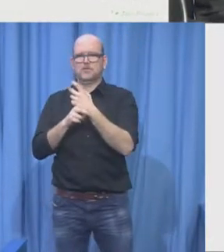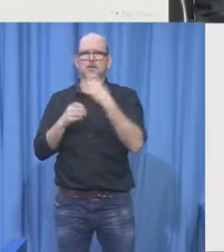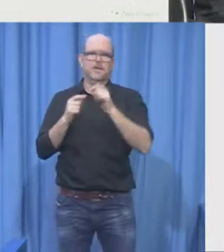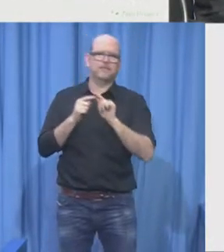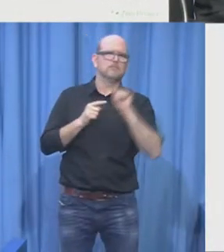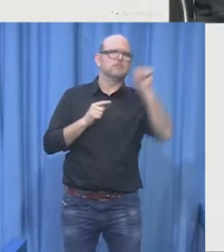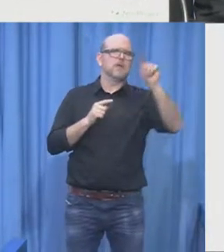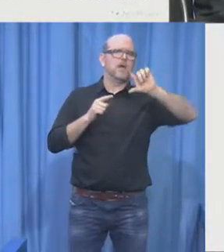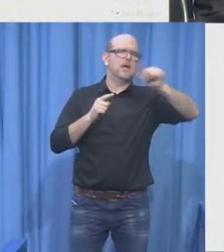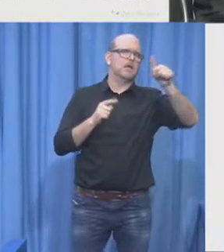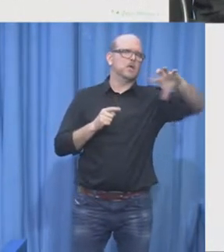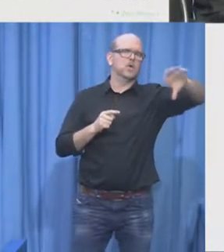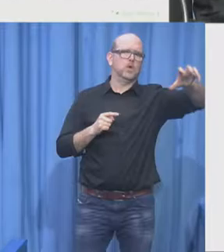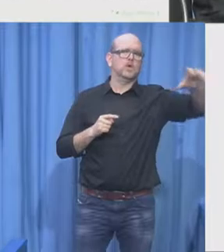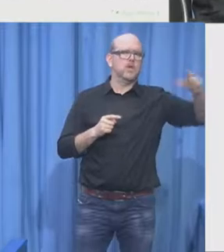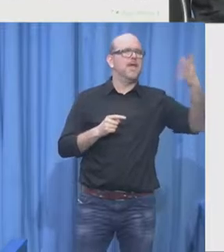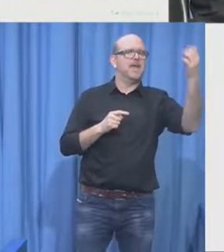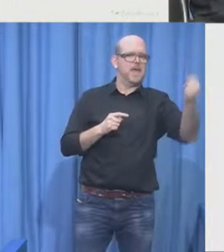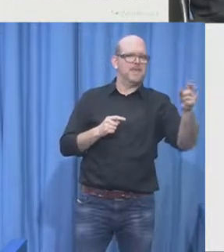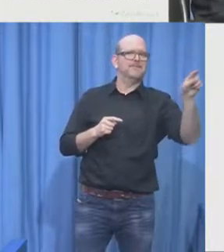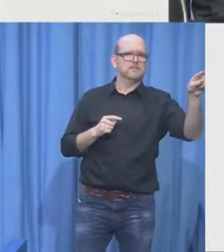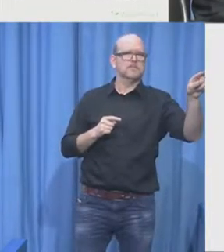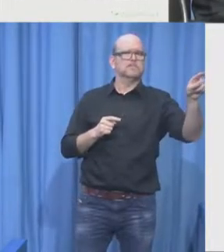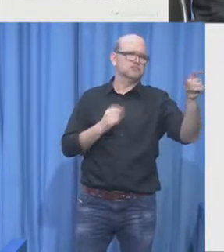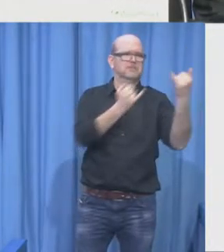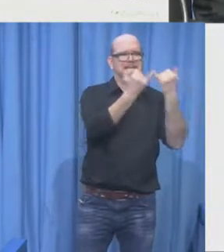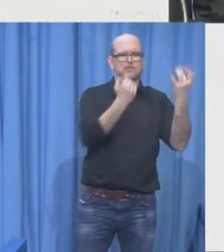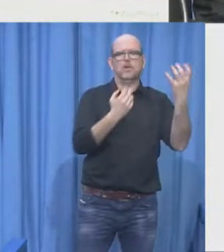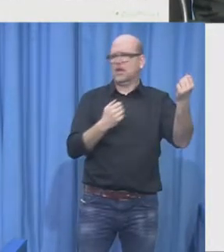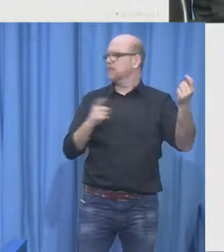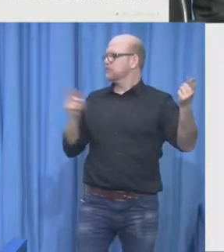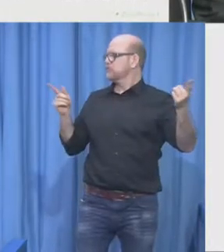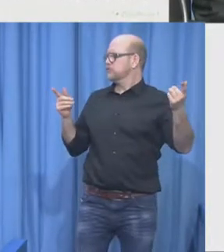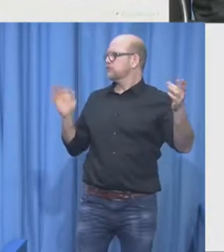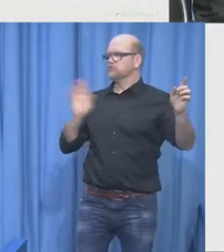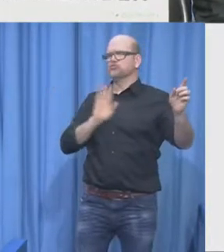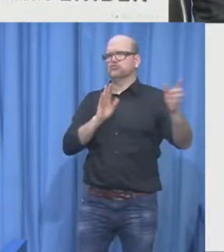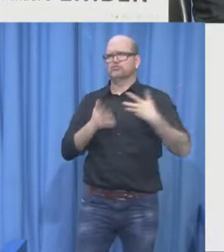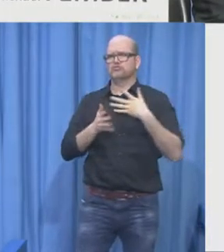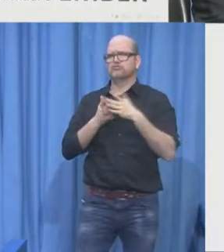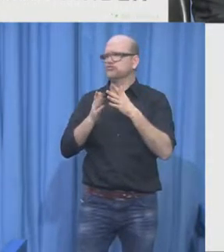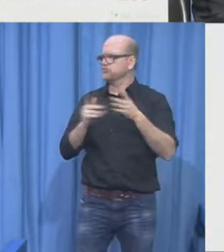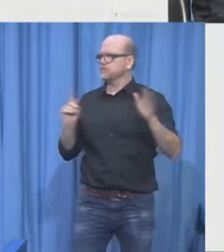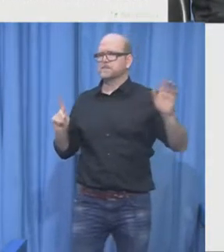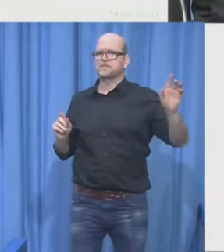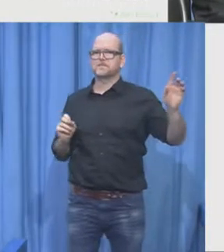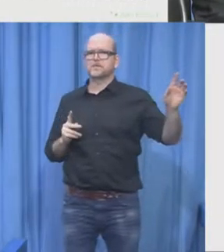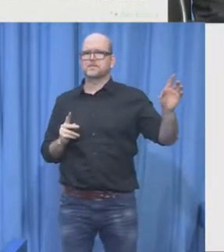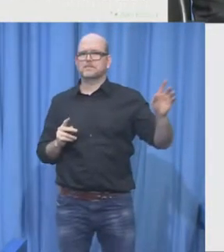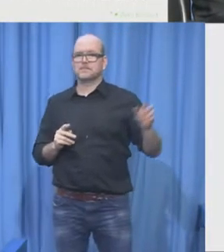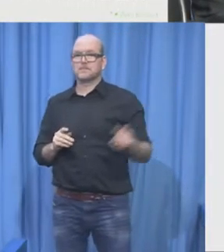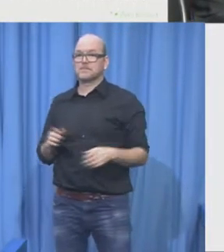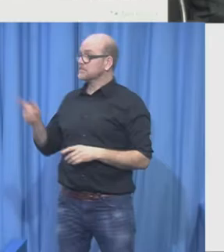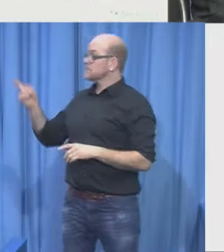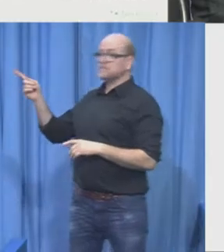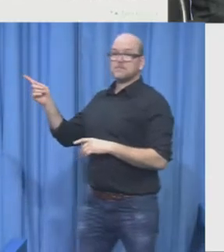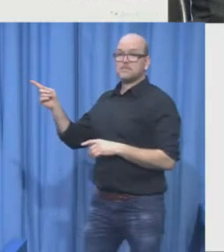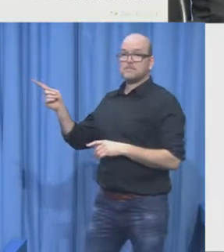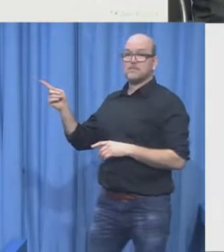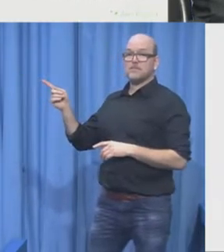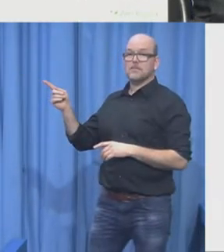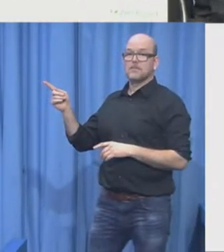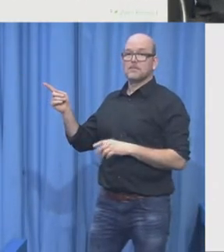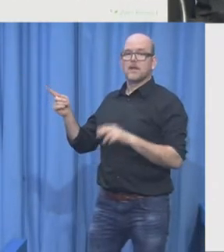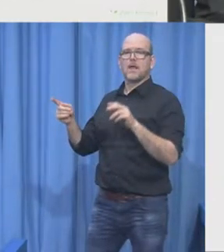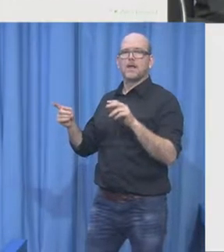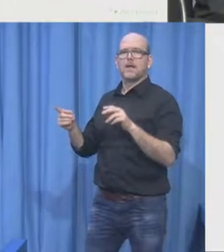aspect that we want to develop on. And finally, we have also Anna Botero here with us on